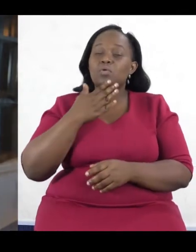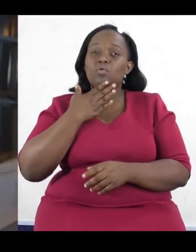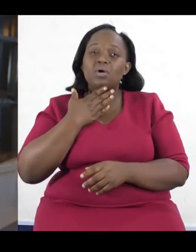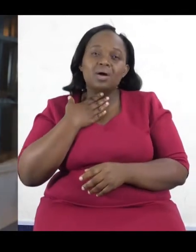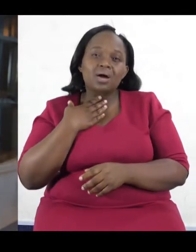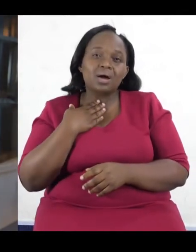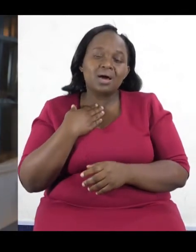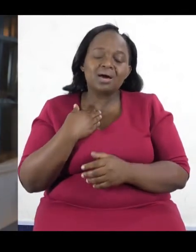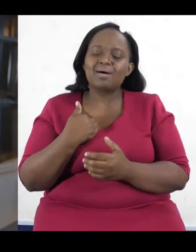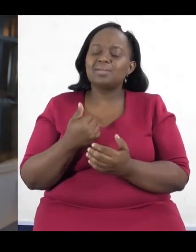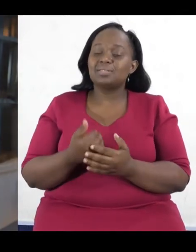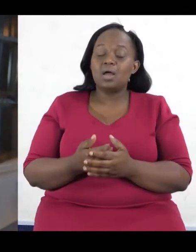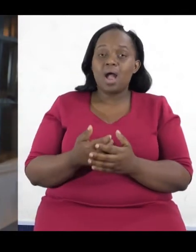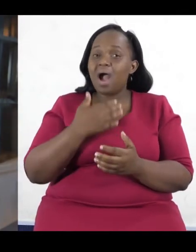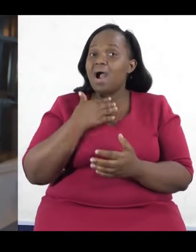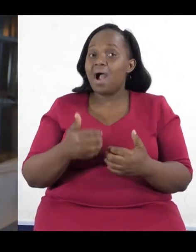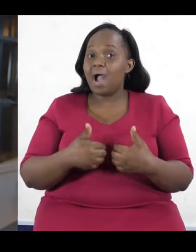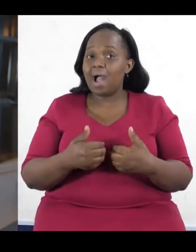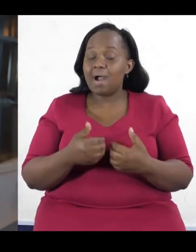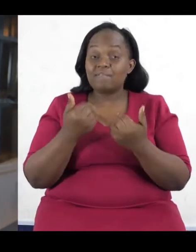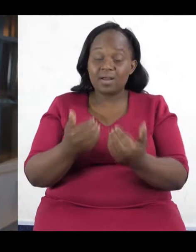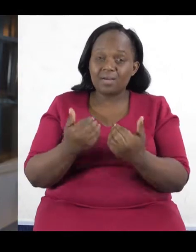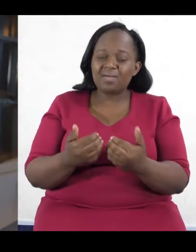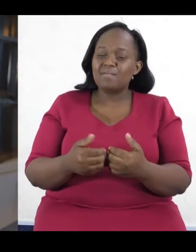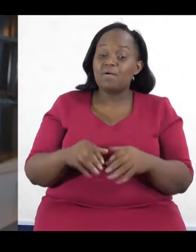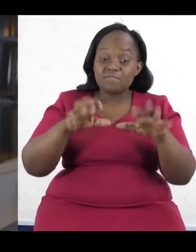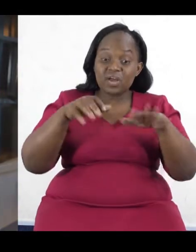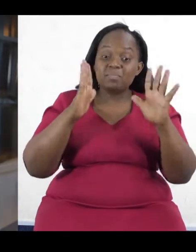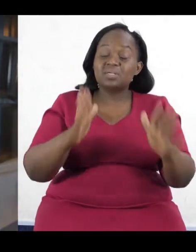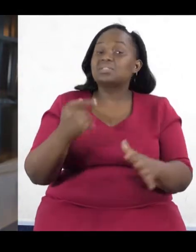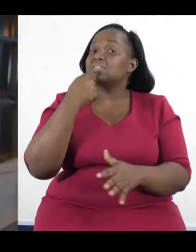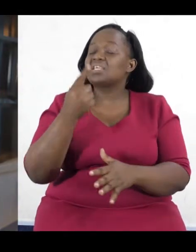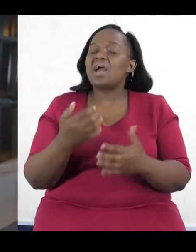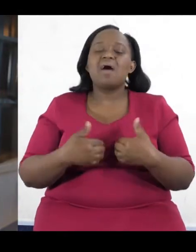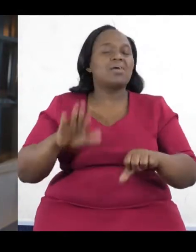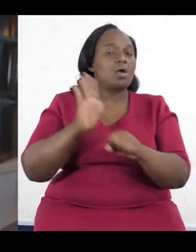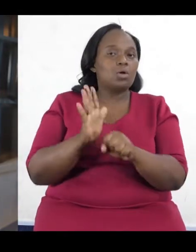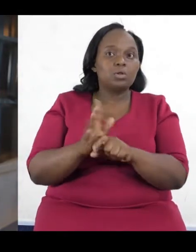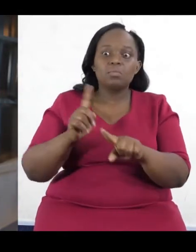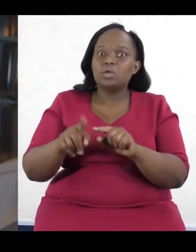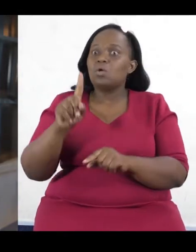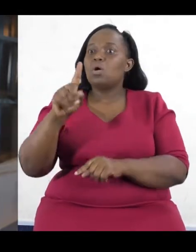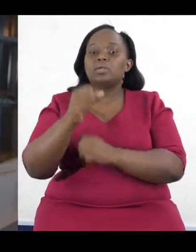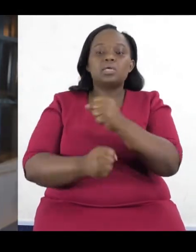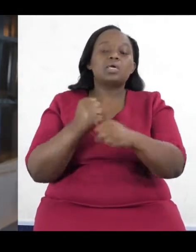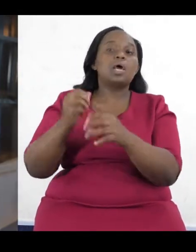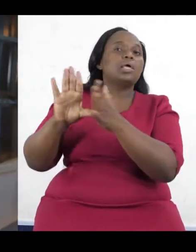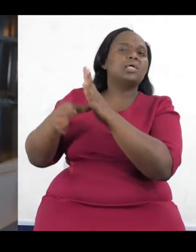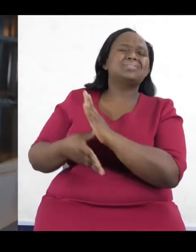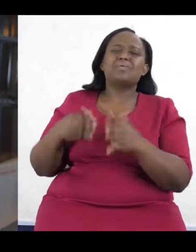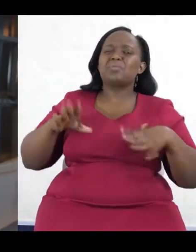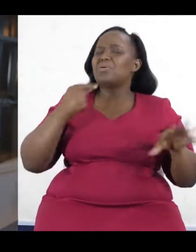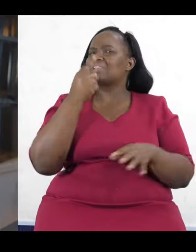have a lot of harvest. Farmers are saying they have plenty. But again, after 1 year, people are crying there's no food.